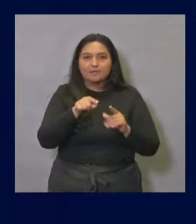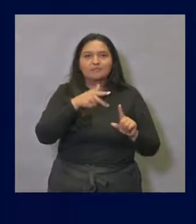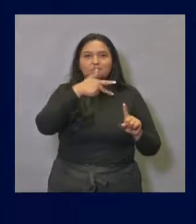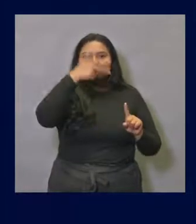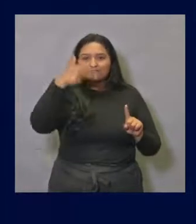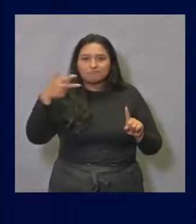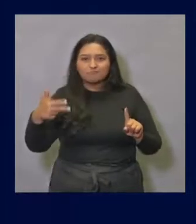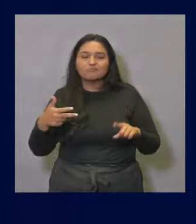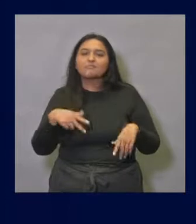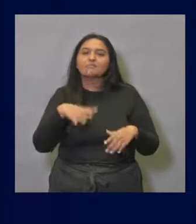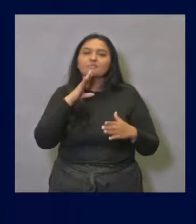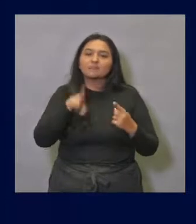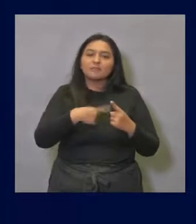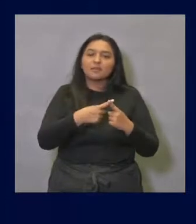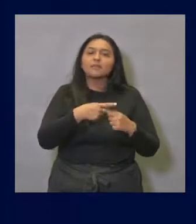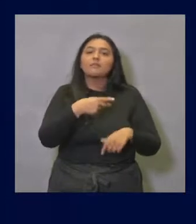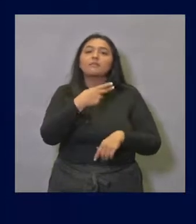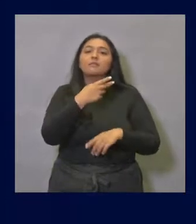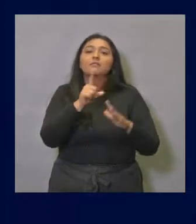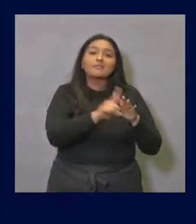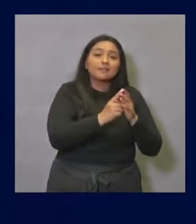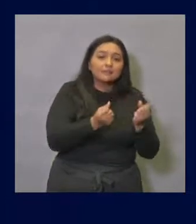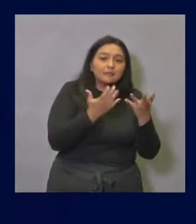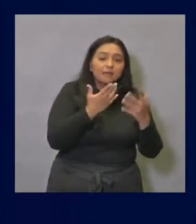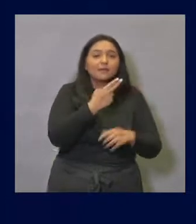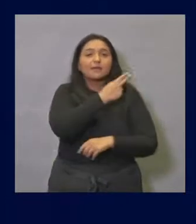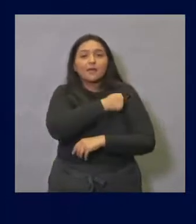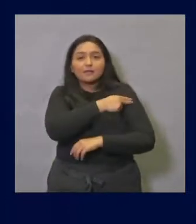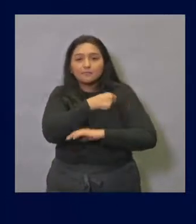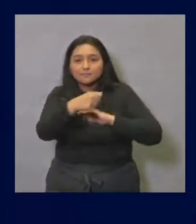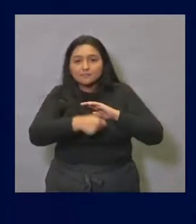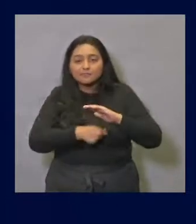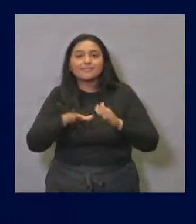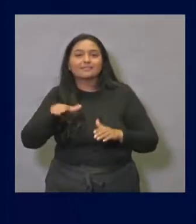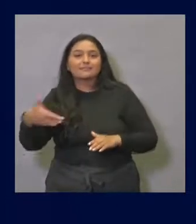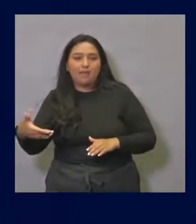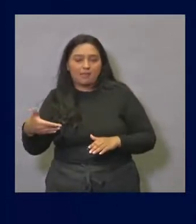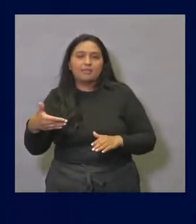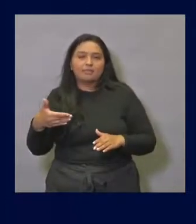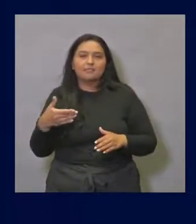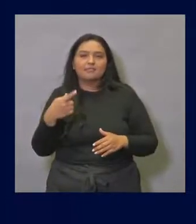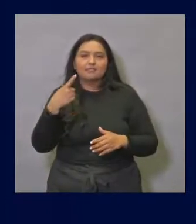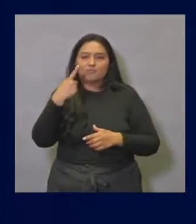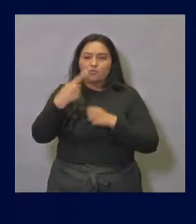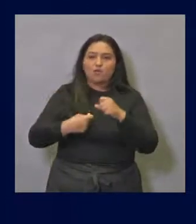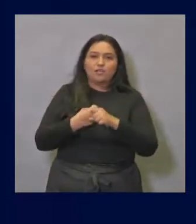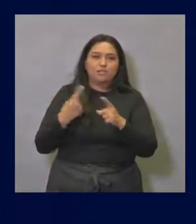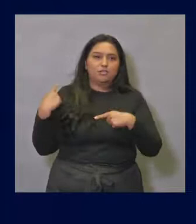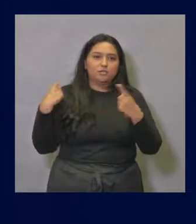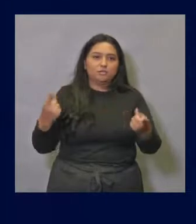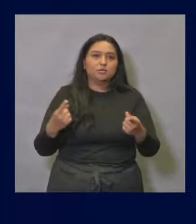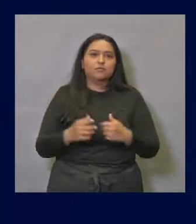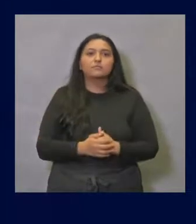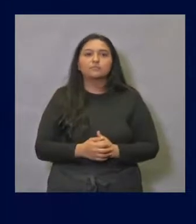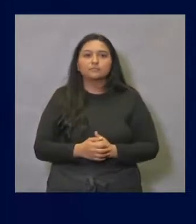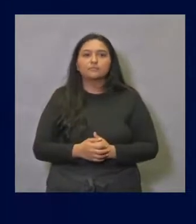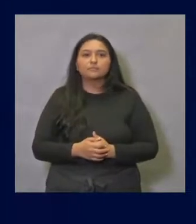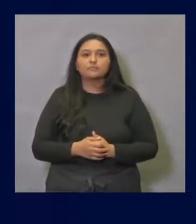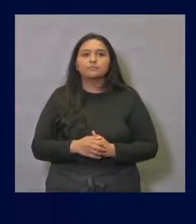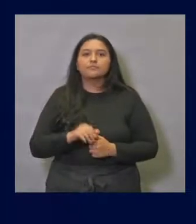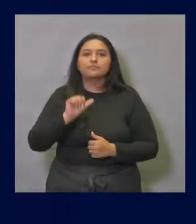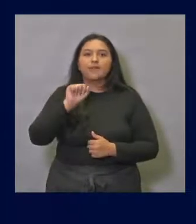and deaths from March 1st of 2020 through April 4th now of 2021. And as you can see,